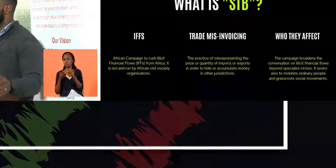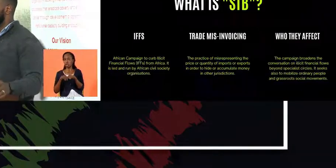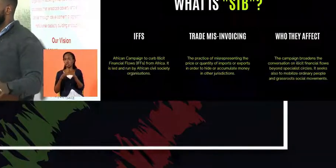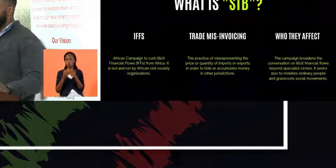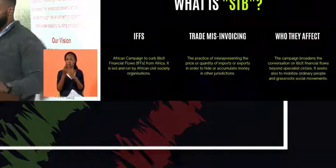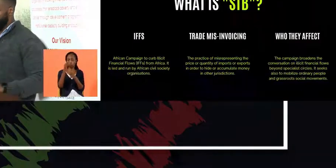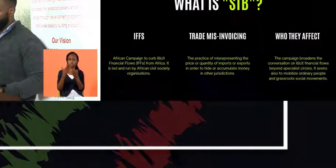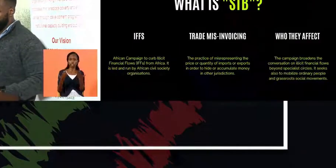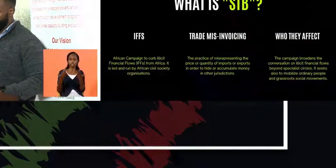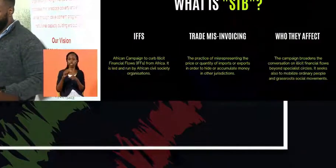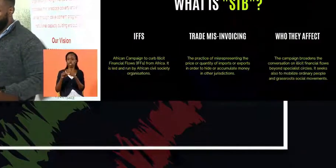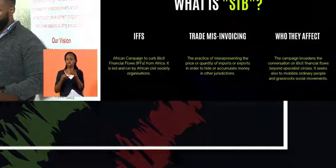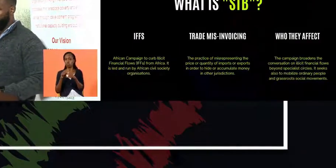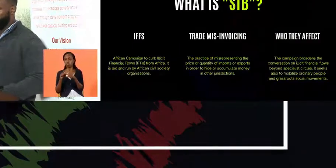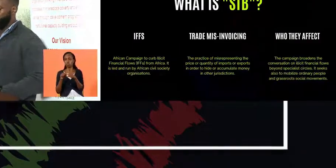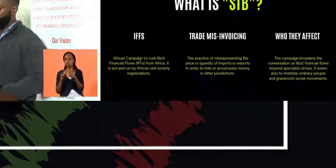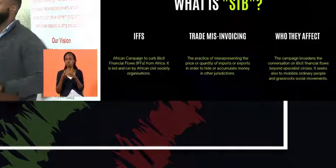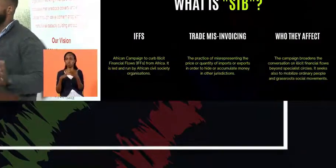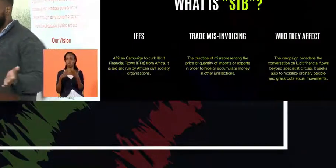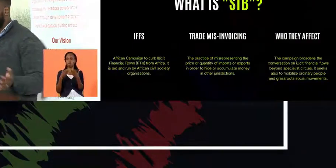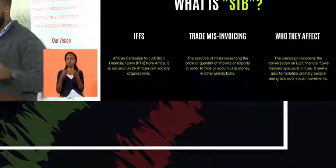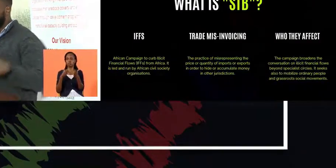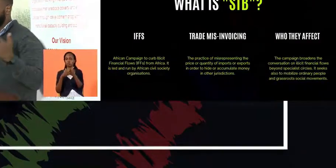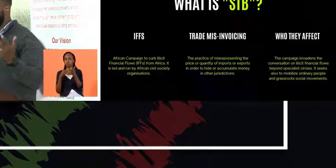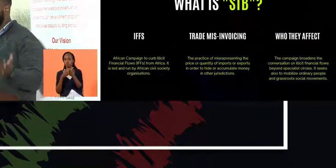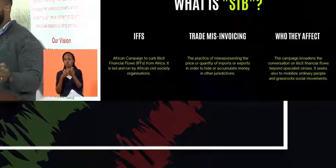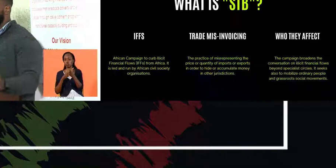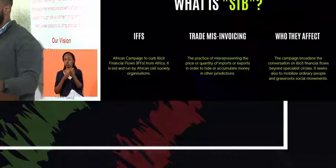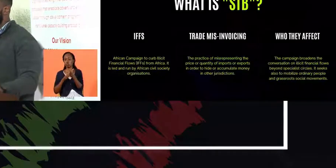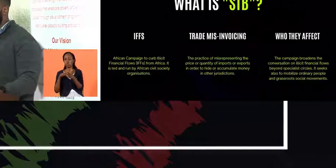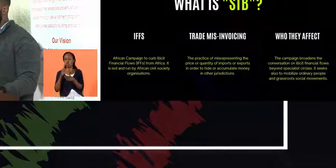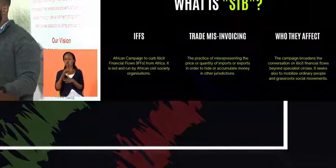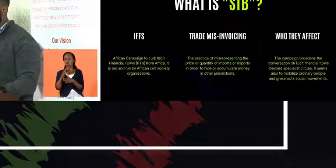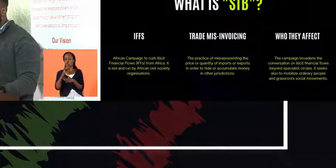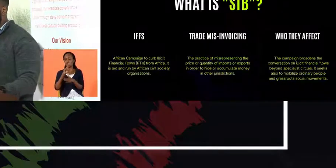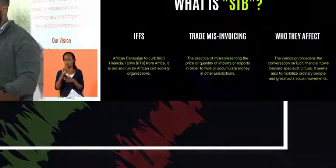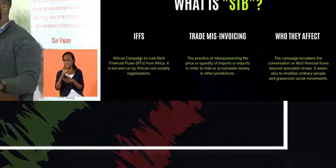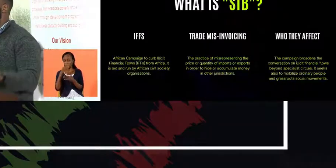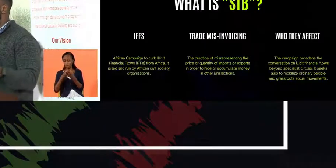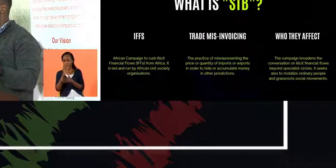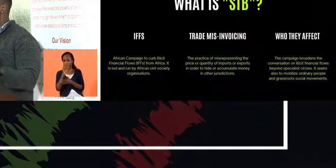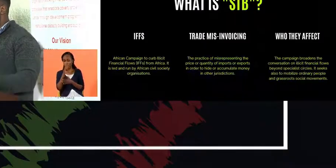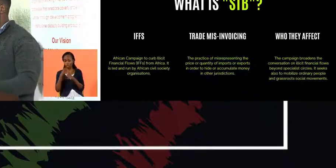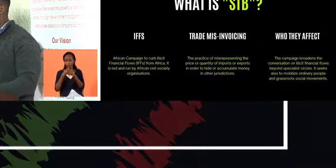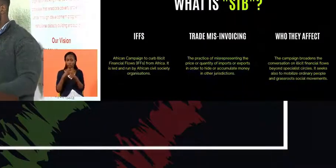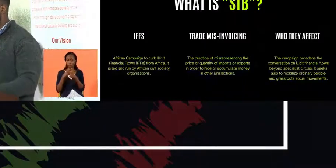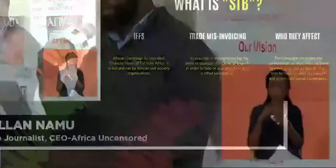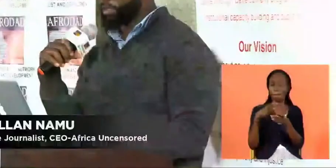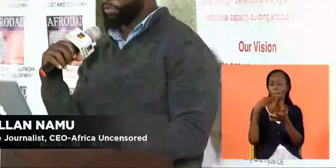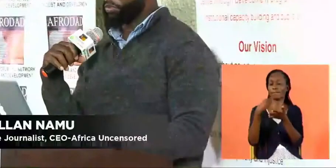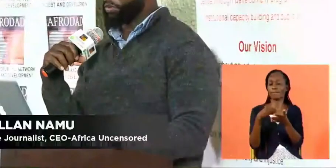things with regard to Stop the Bleeding. It's an African campaign to curb illicit financial flows from Africa, led and run by